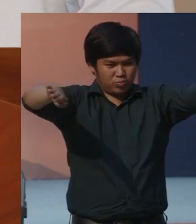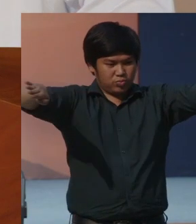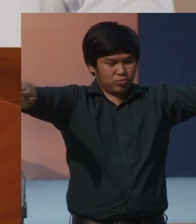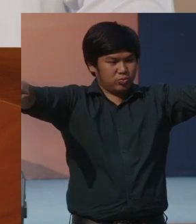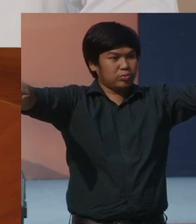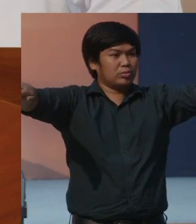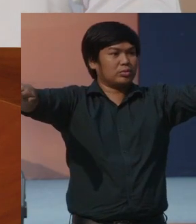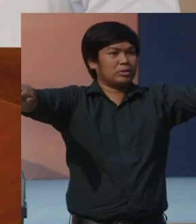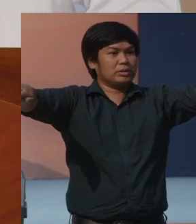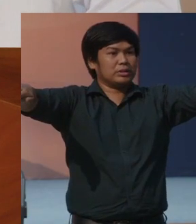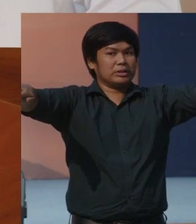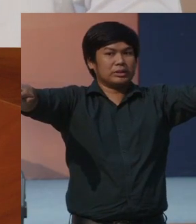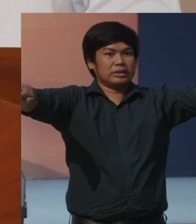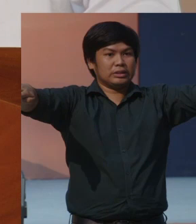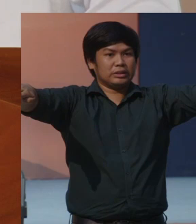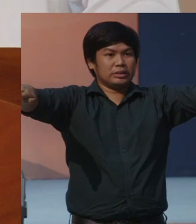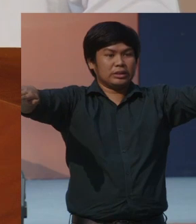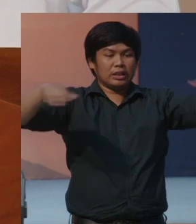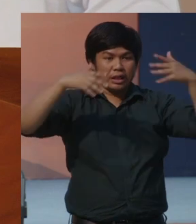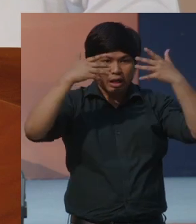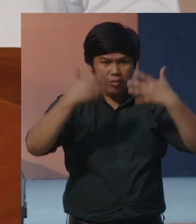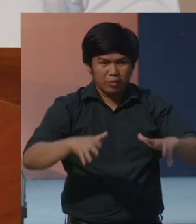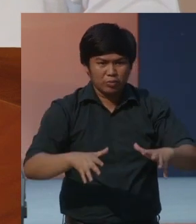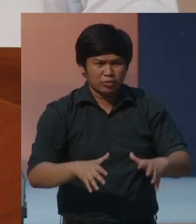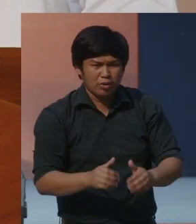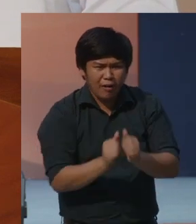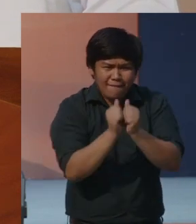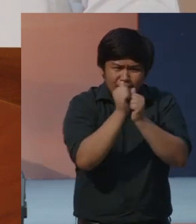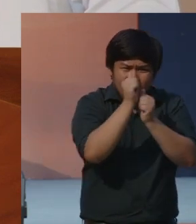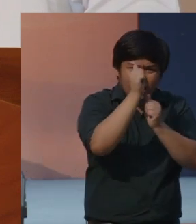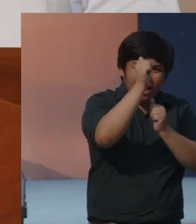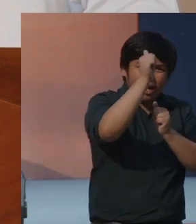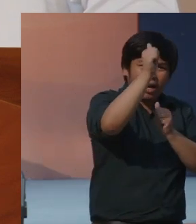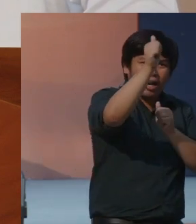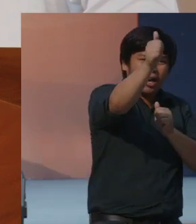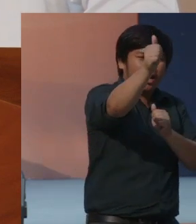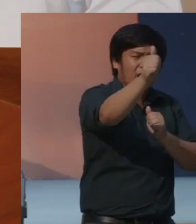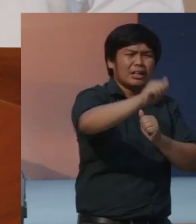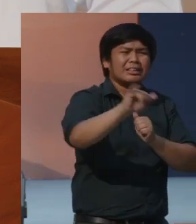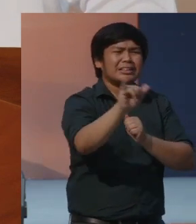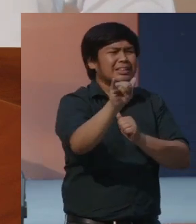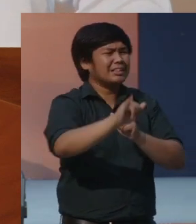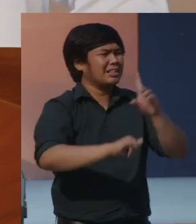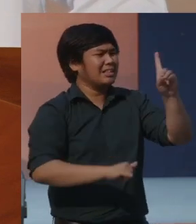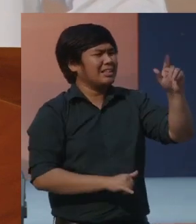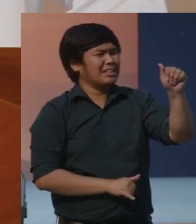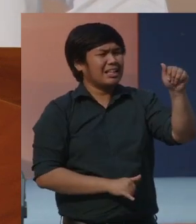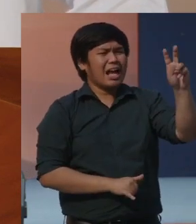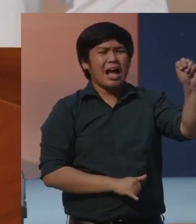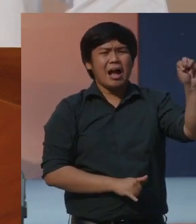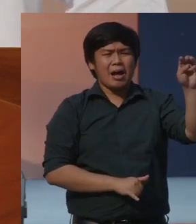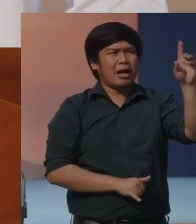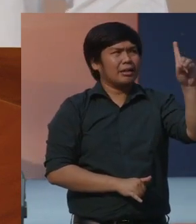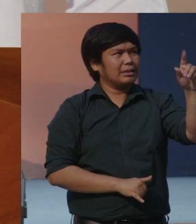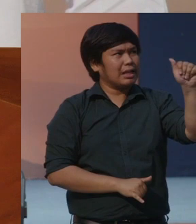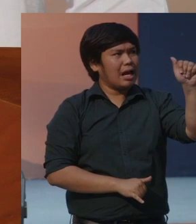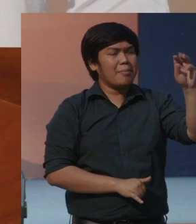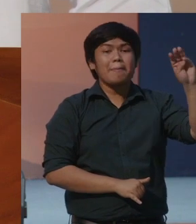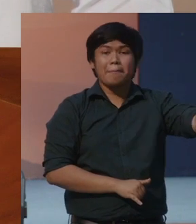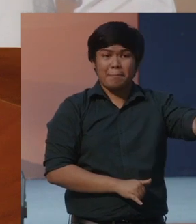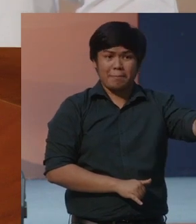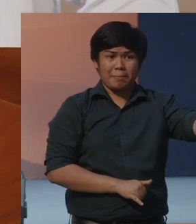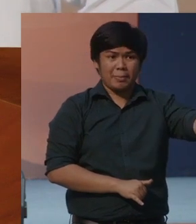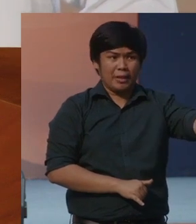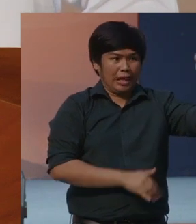up in a heap very far away at Adam, the city that is beside Saritan, and